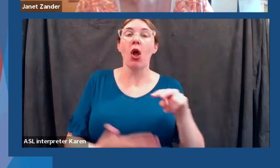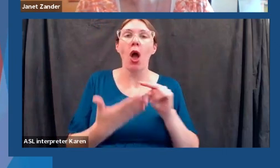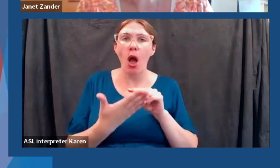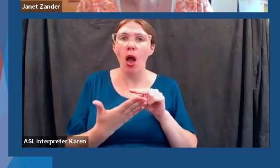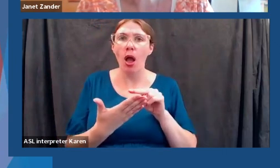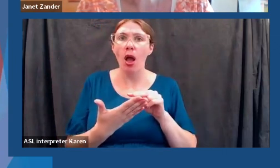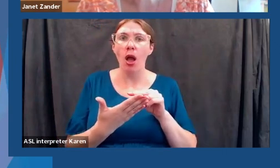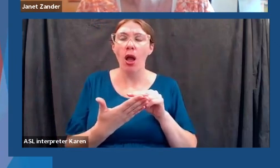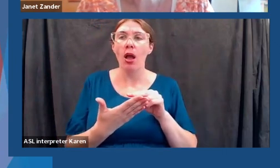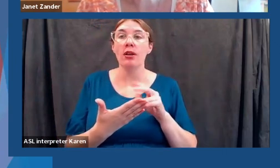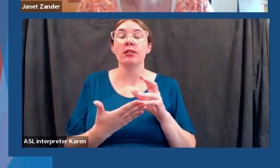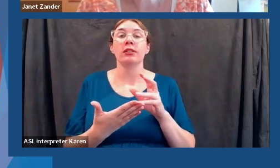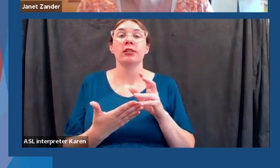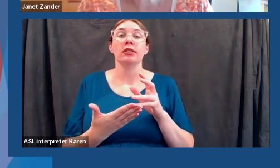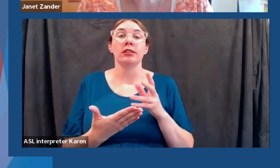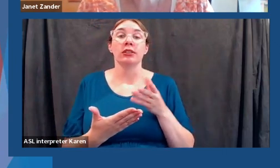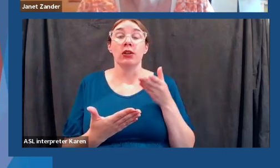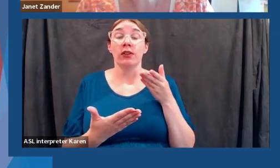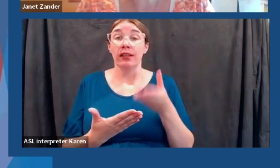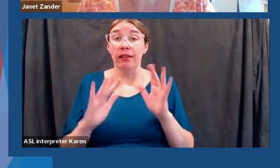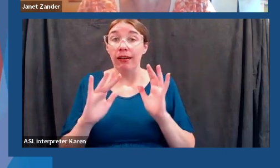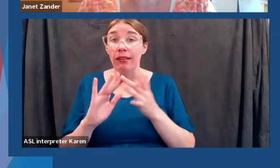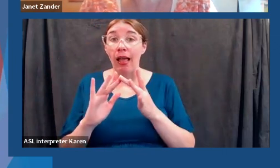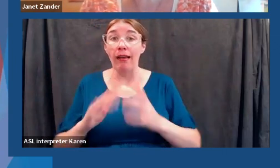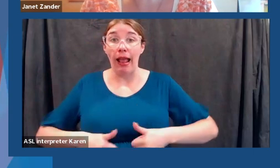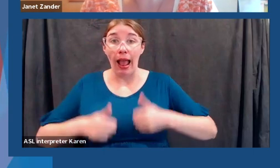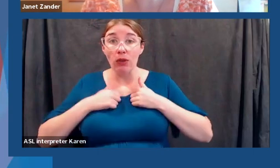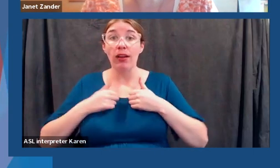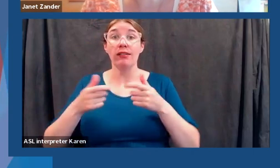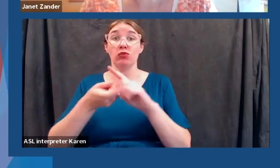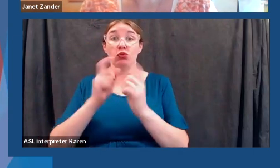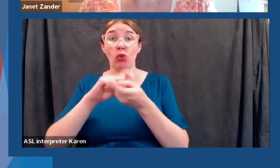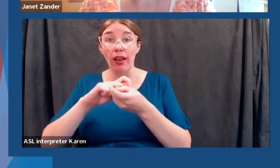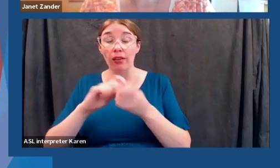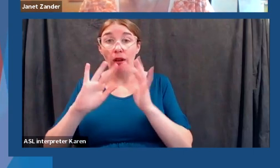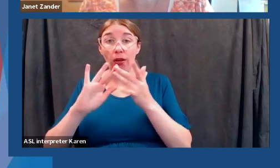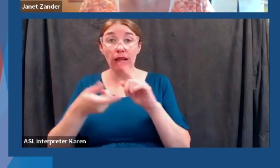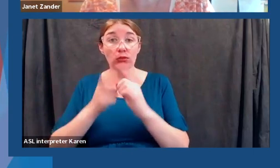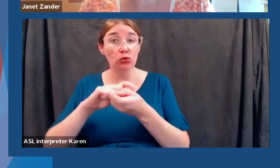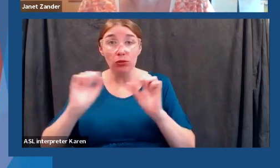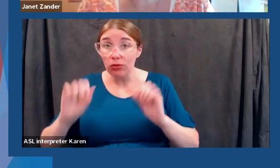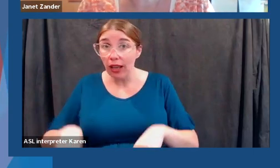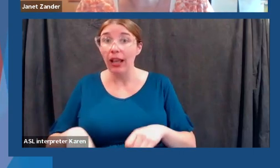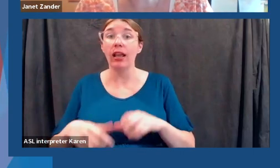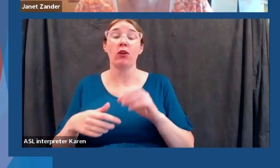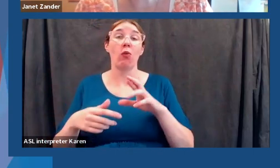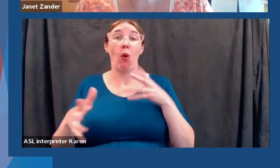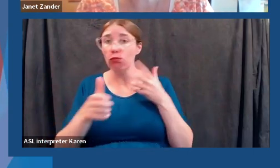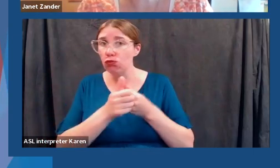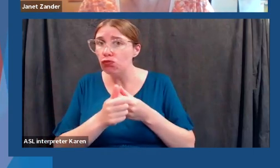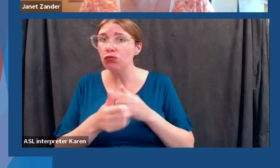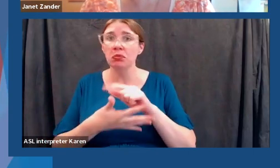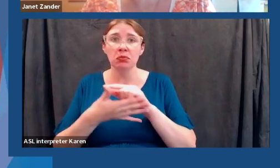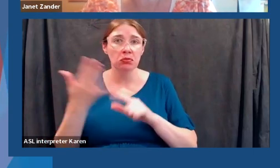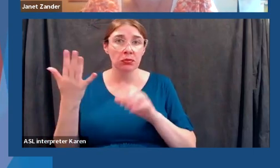address both online, and they can update it online. If they're not registered to vote, they